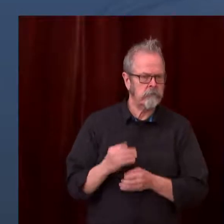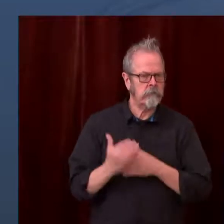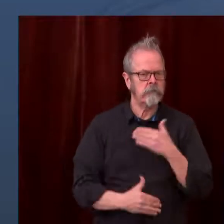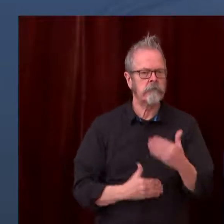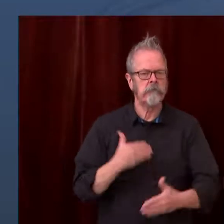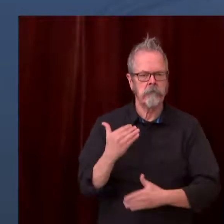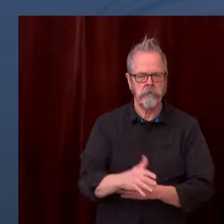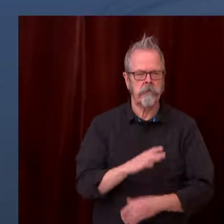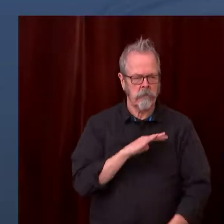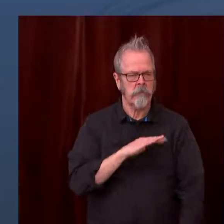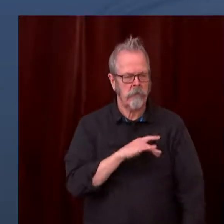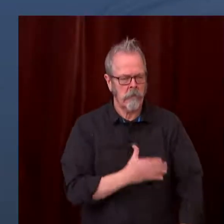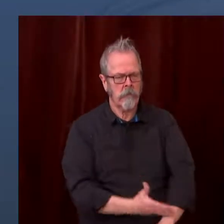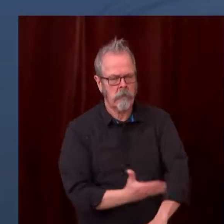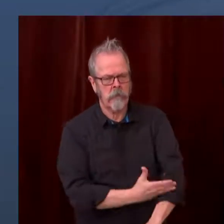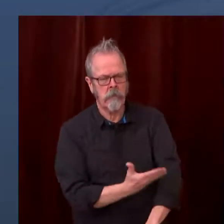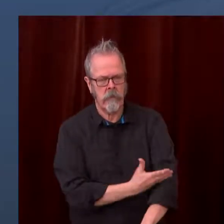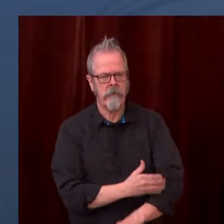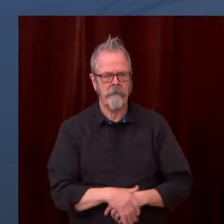school.